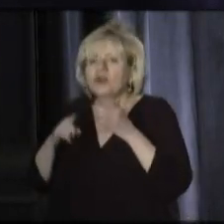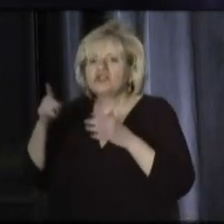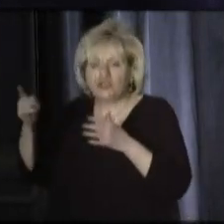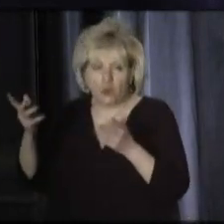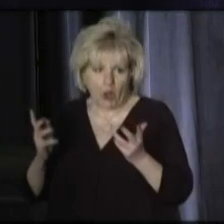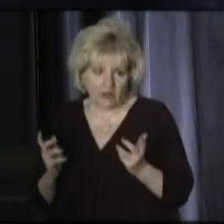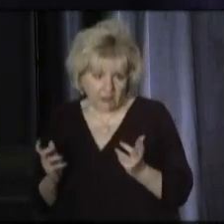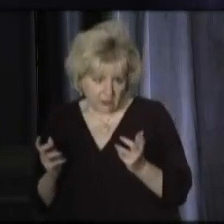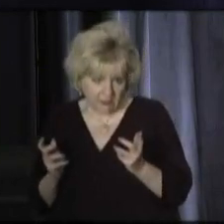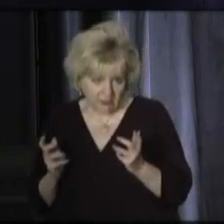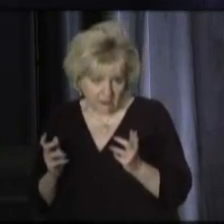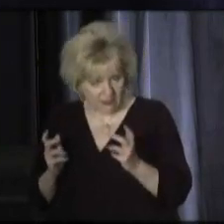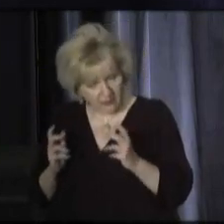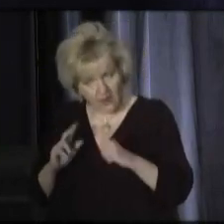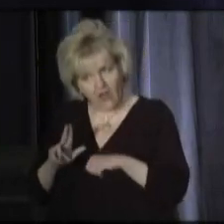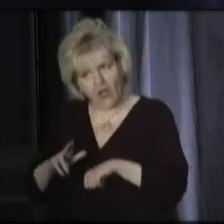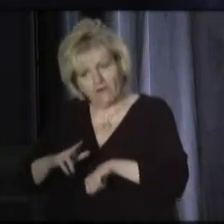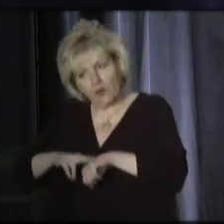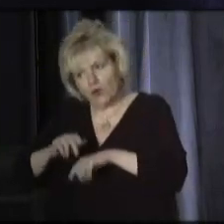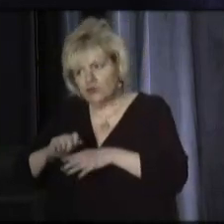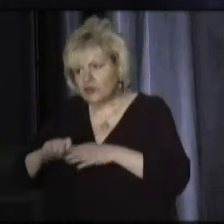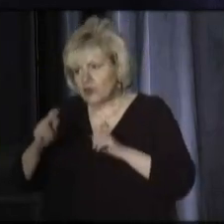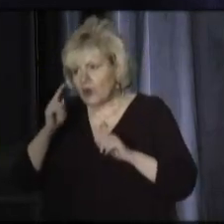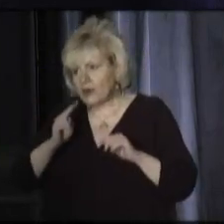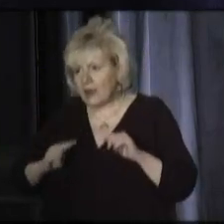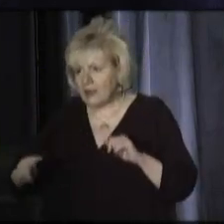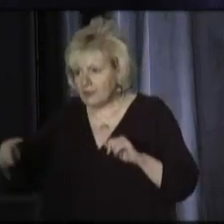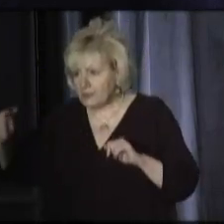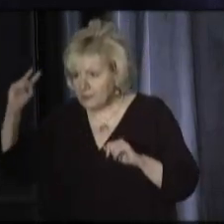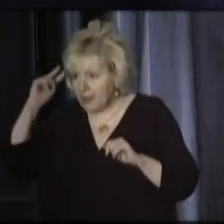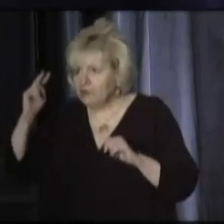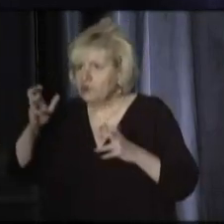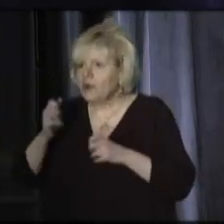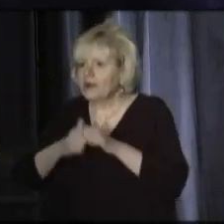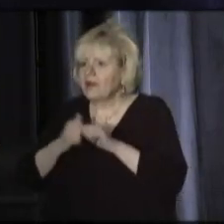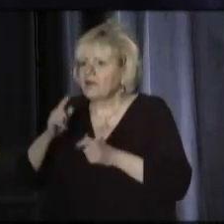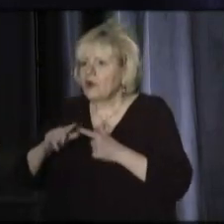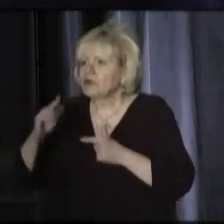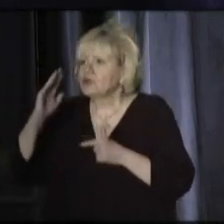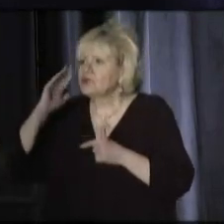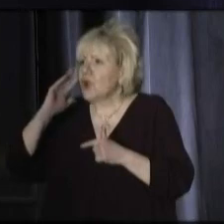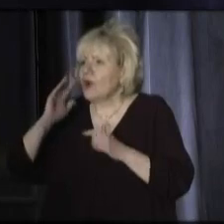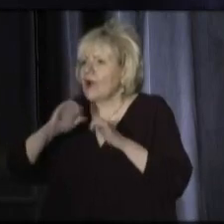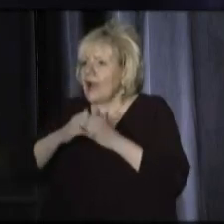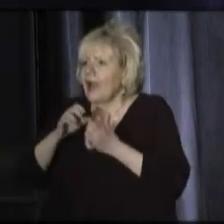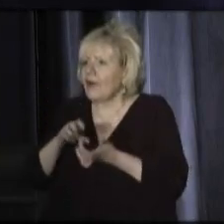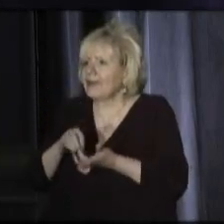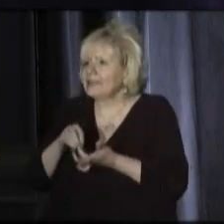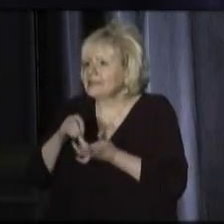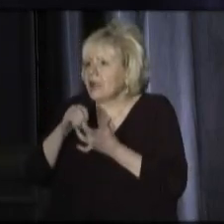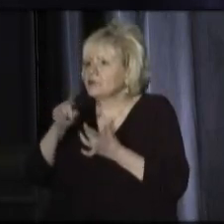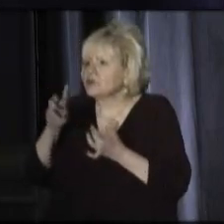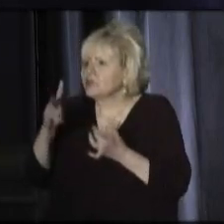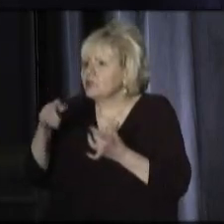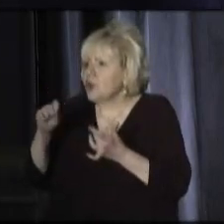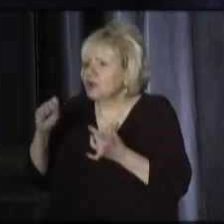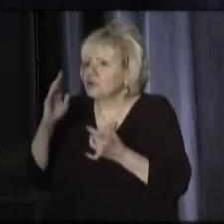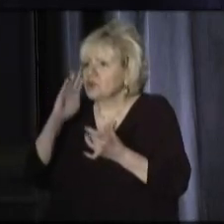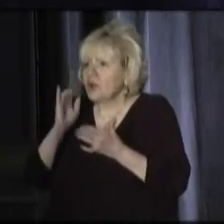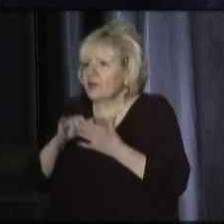chapters in. The narrator here is a young Chinese-American woman named Bertie Chang. And she is on